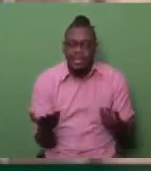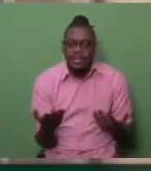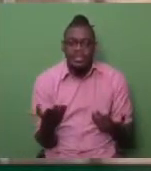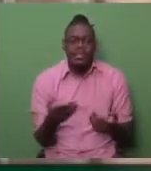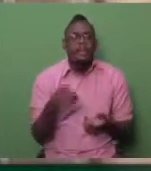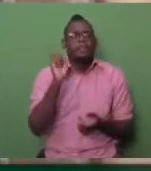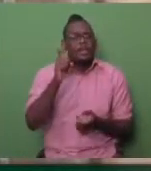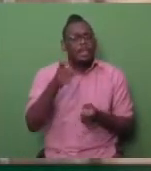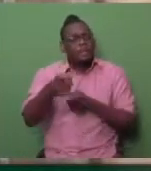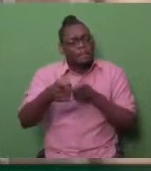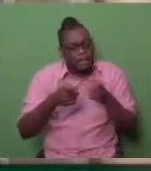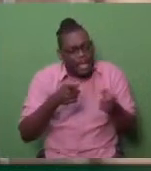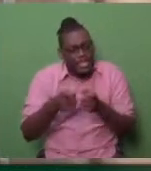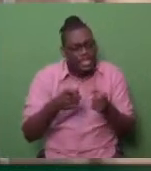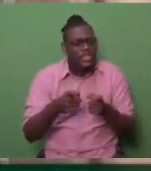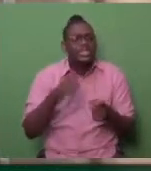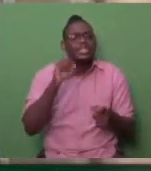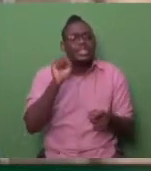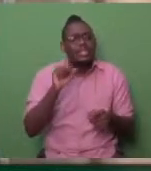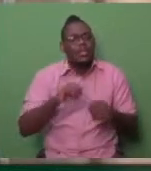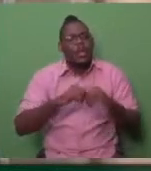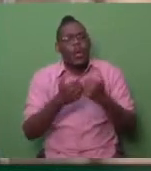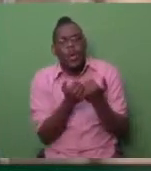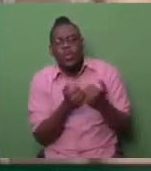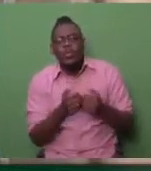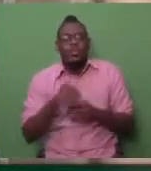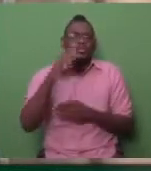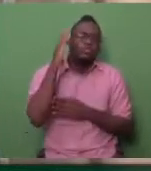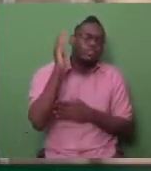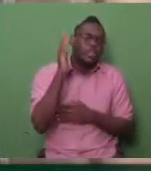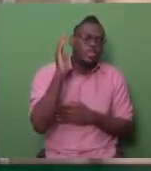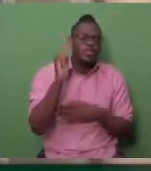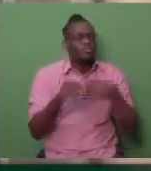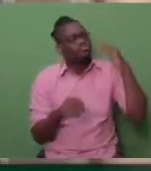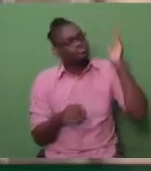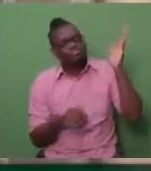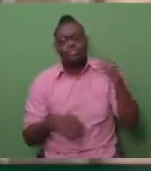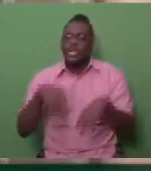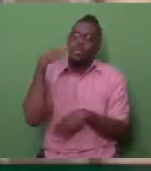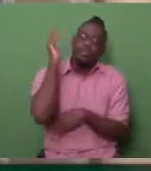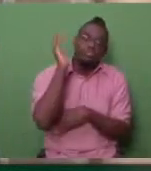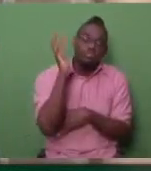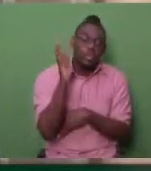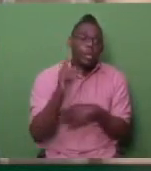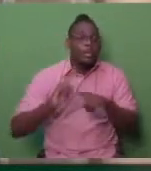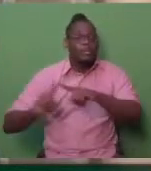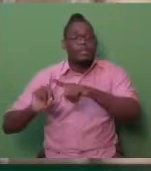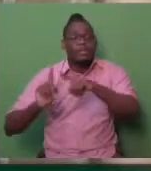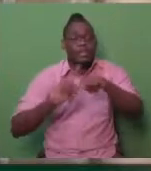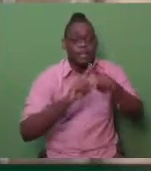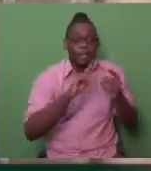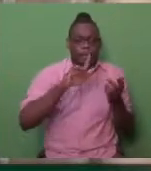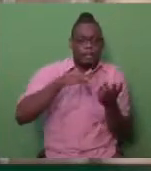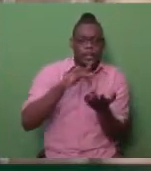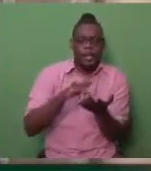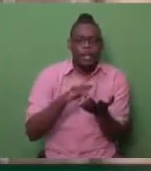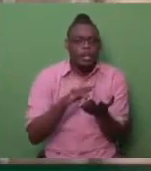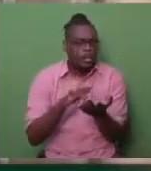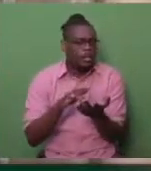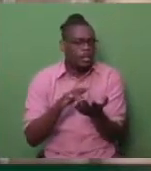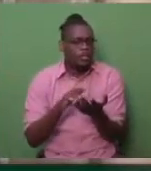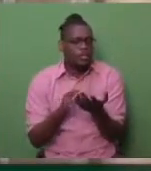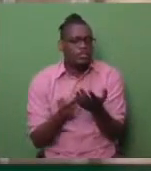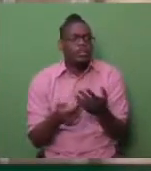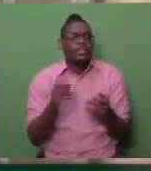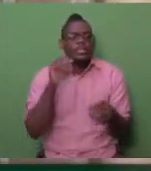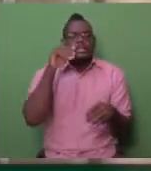conferences. Public health officials are made to stand next to the Prime Minister and repeat government talking points.